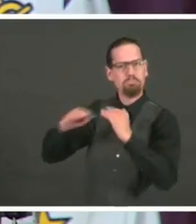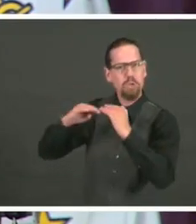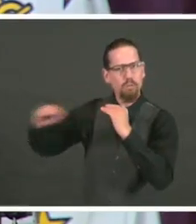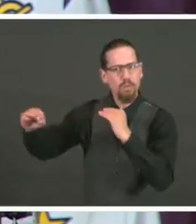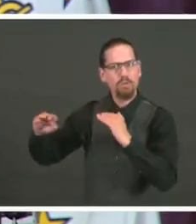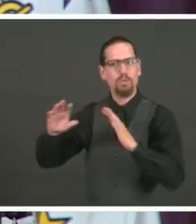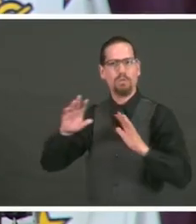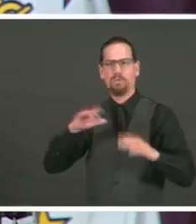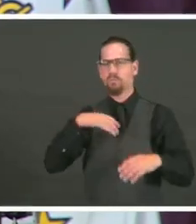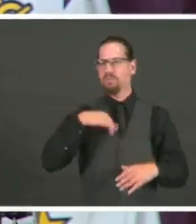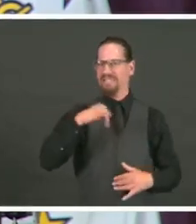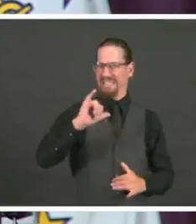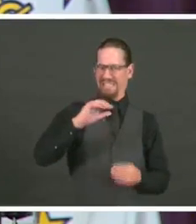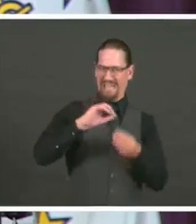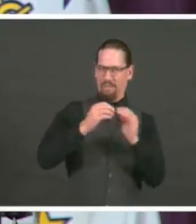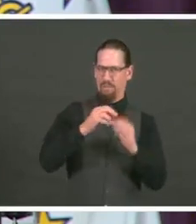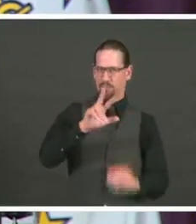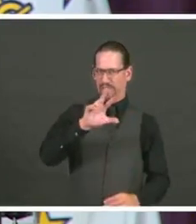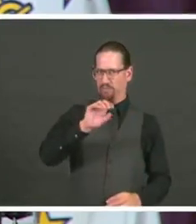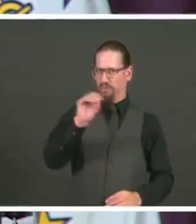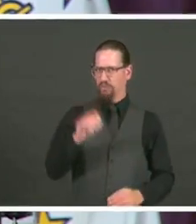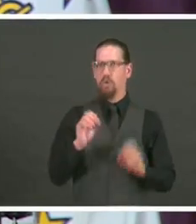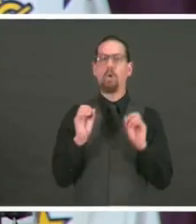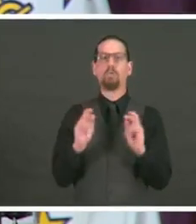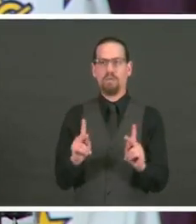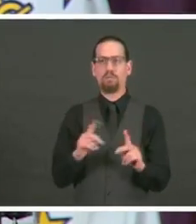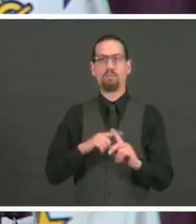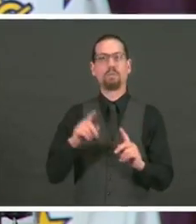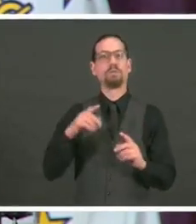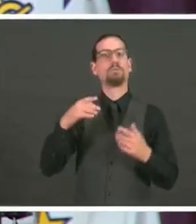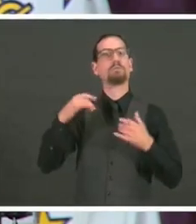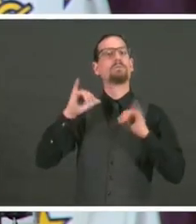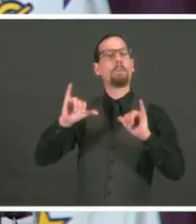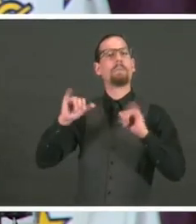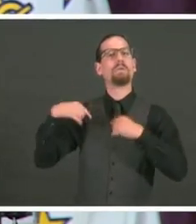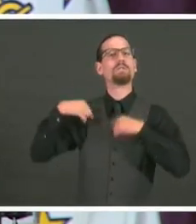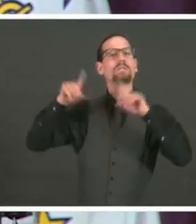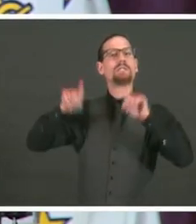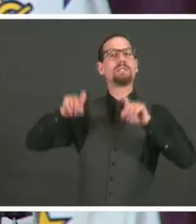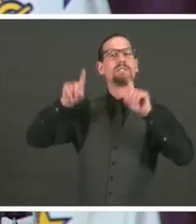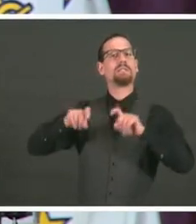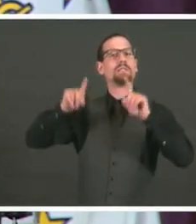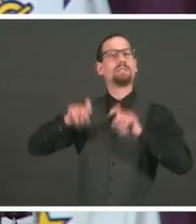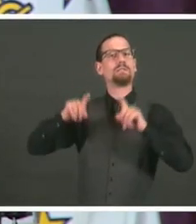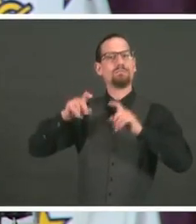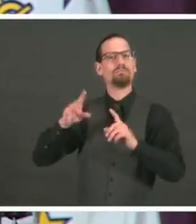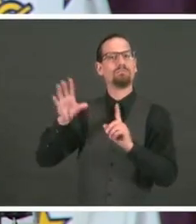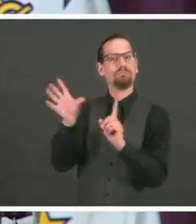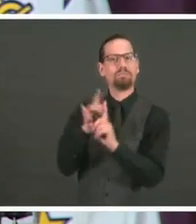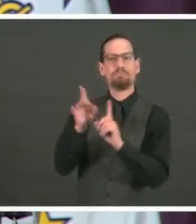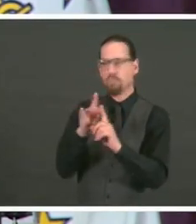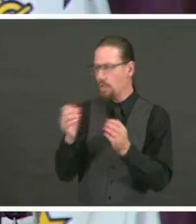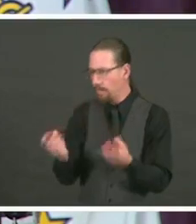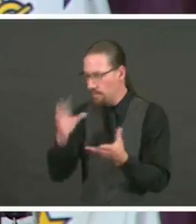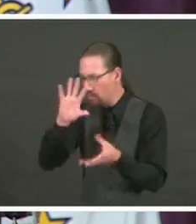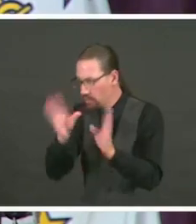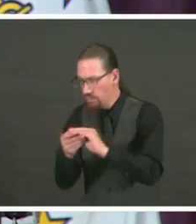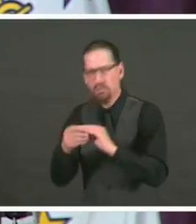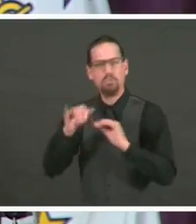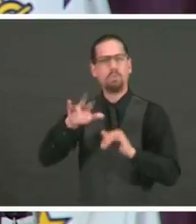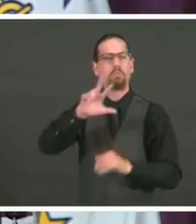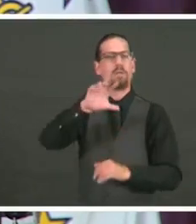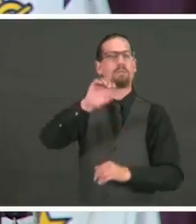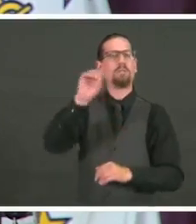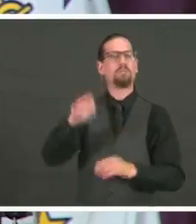3% test positive, which is where we've been for weeks. So I'm not here telling you to panic, but I am saying